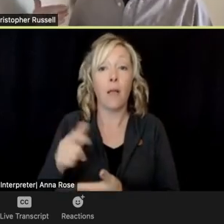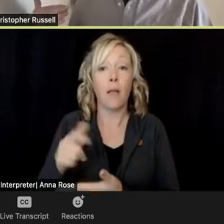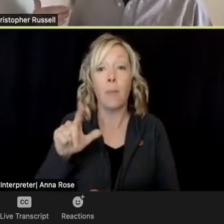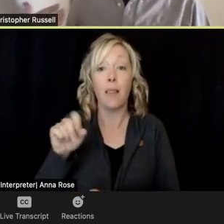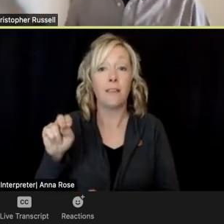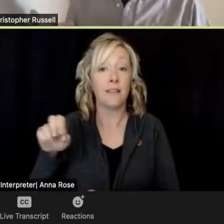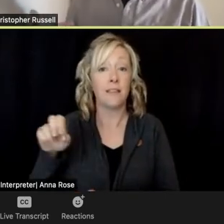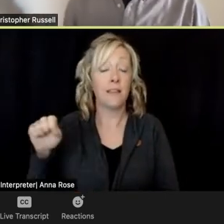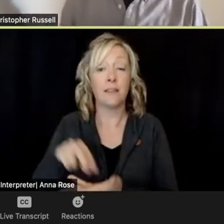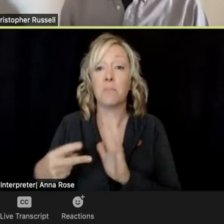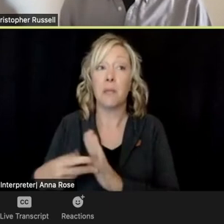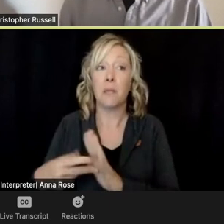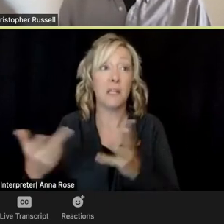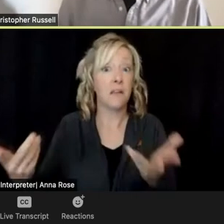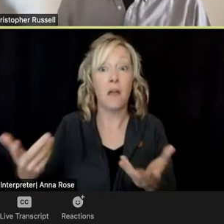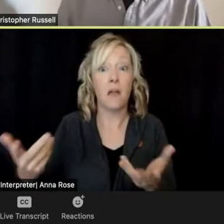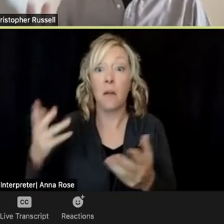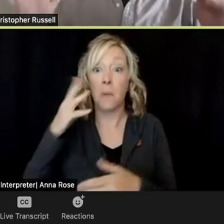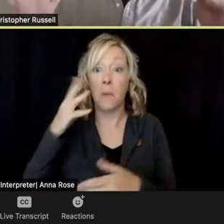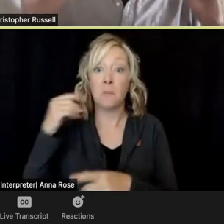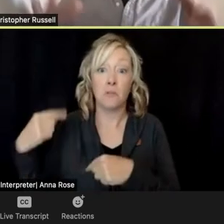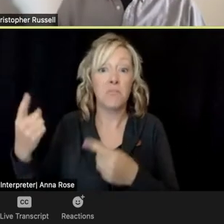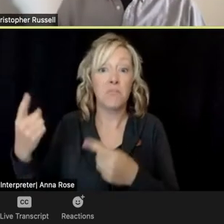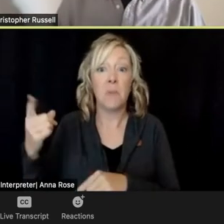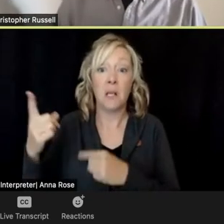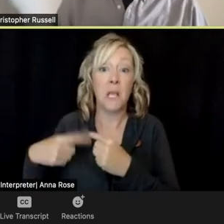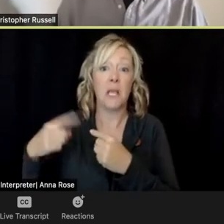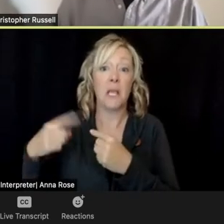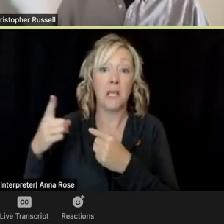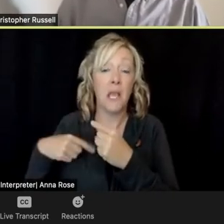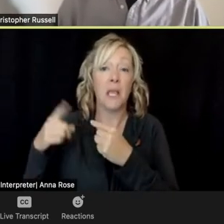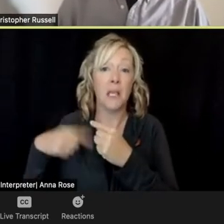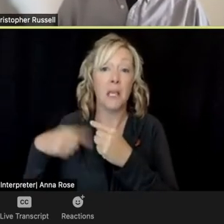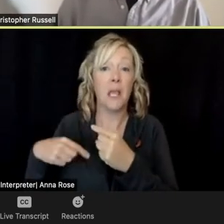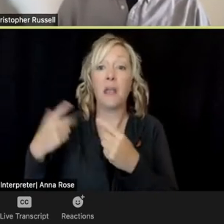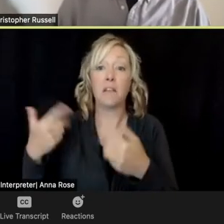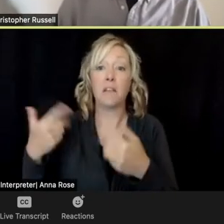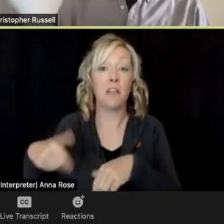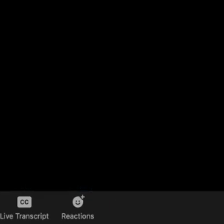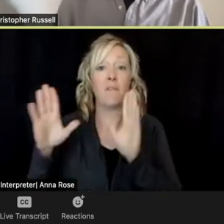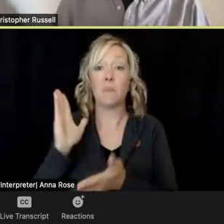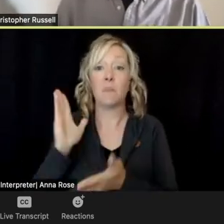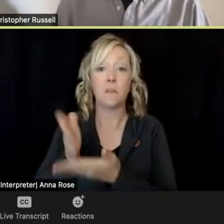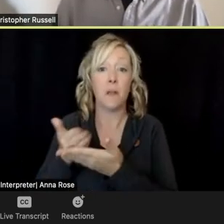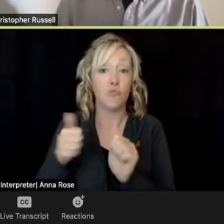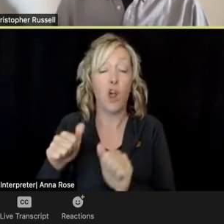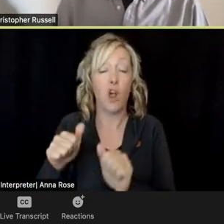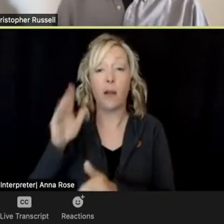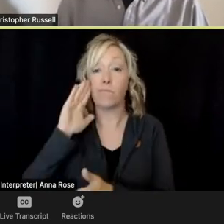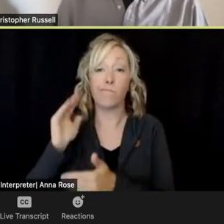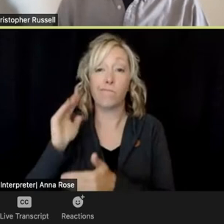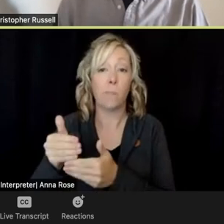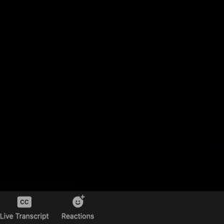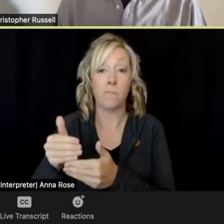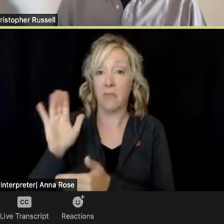the past have taught me that I can't do it. So I'm just going to shut down and stop trying. That's what we want to prevent